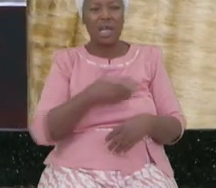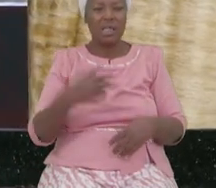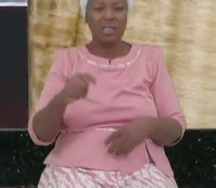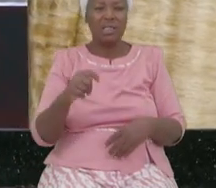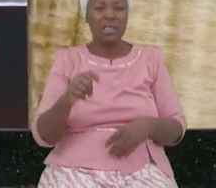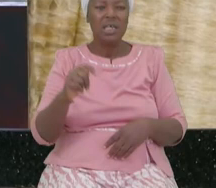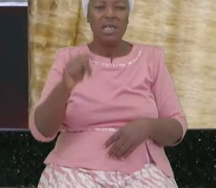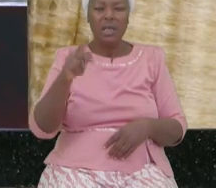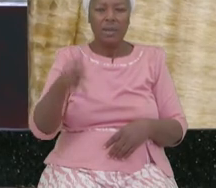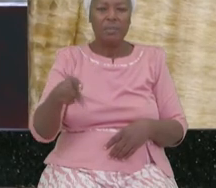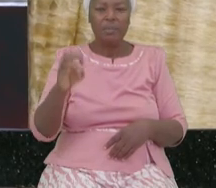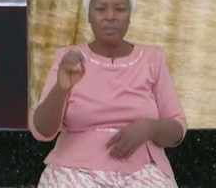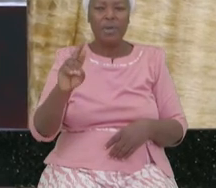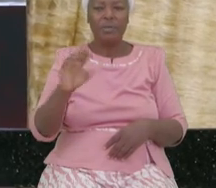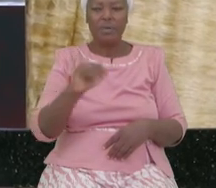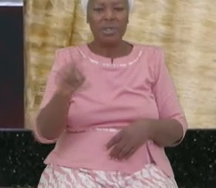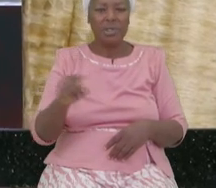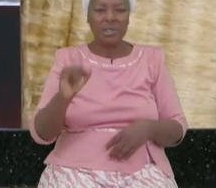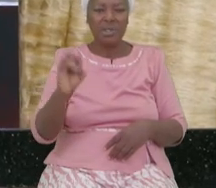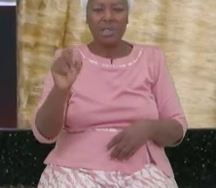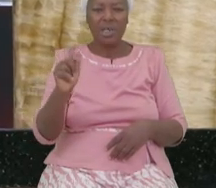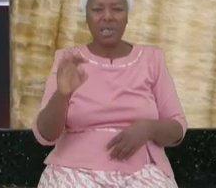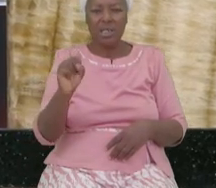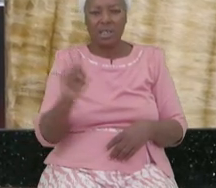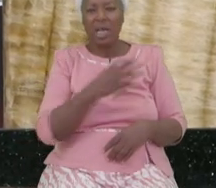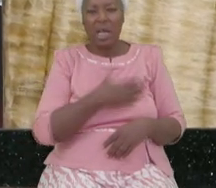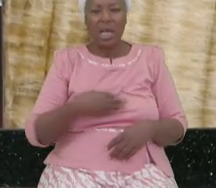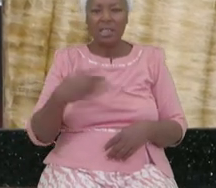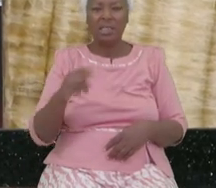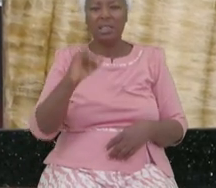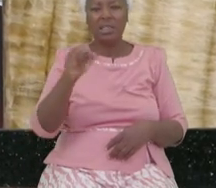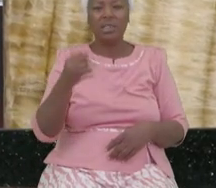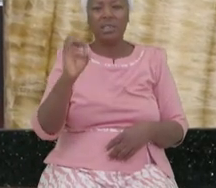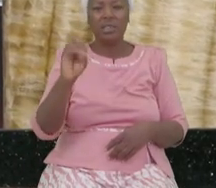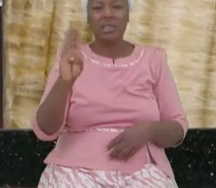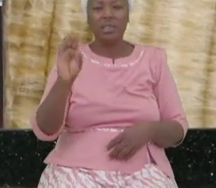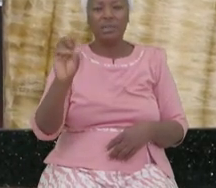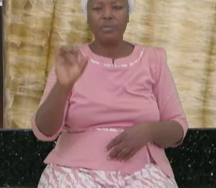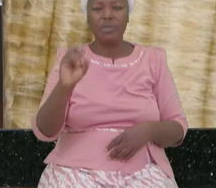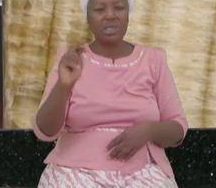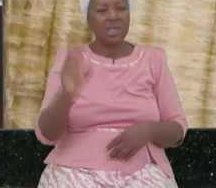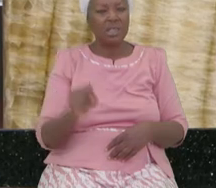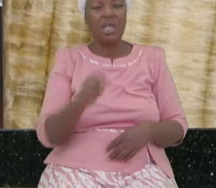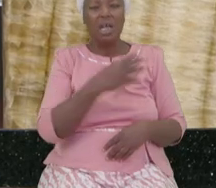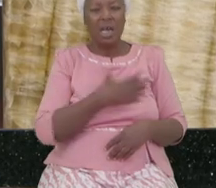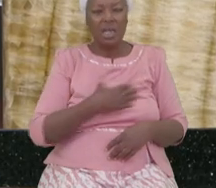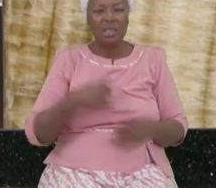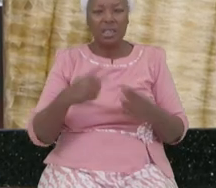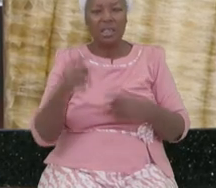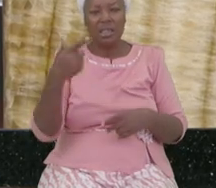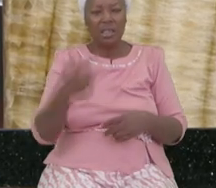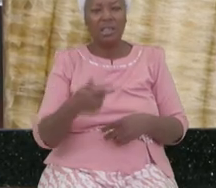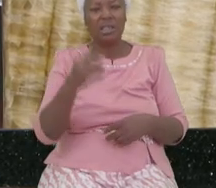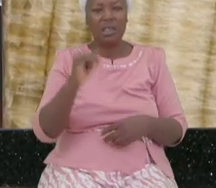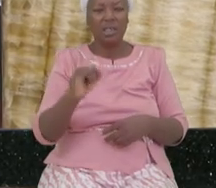the Girgashites, to give it, I say, to his seed, and has